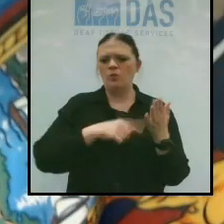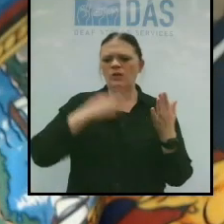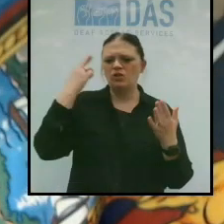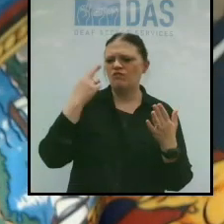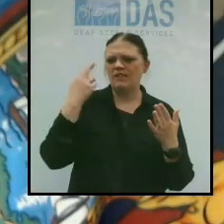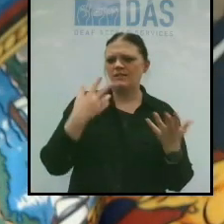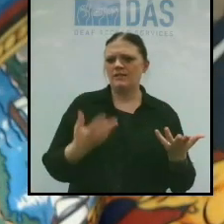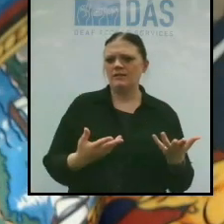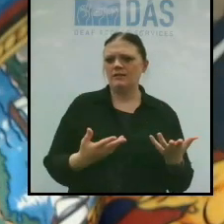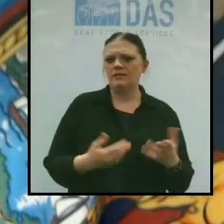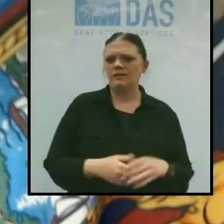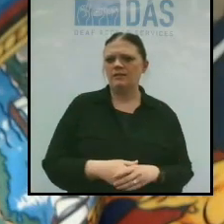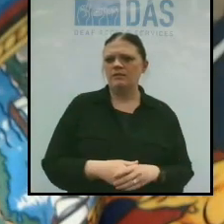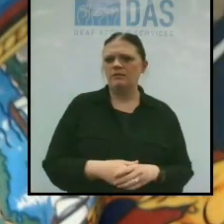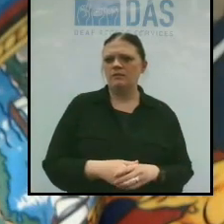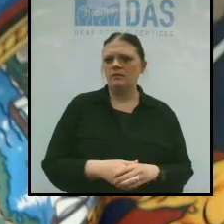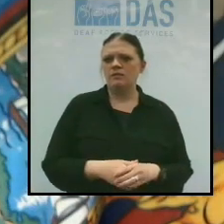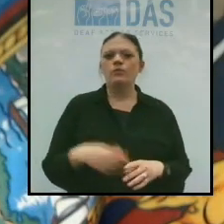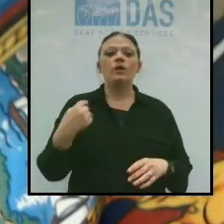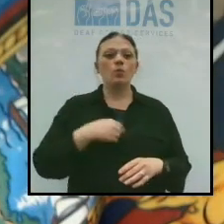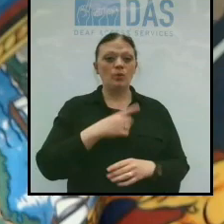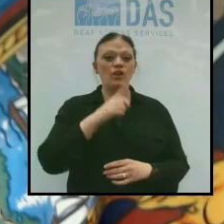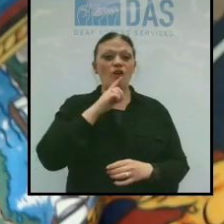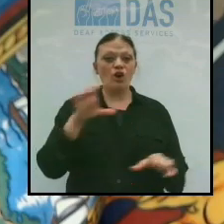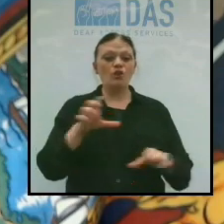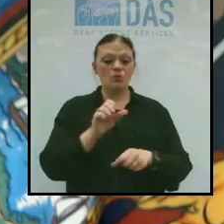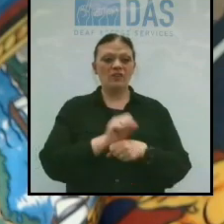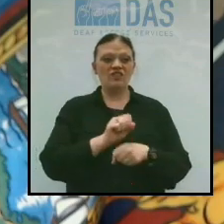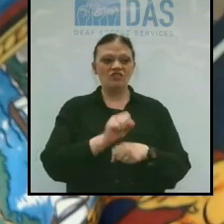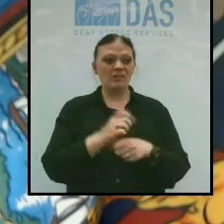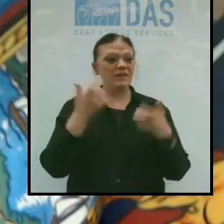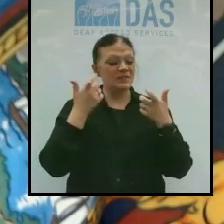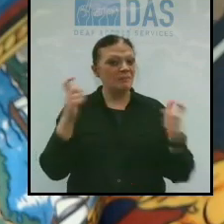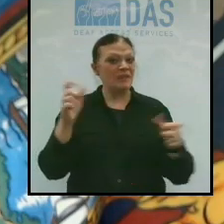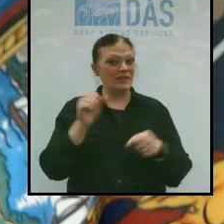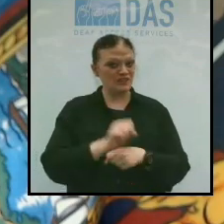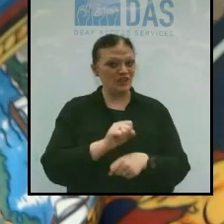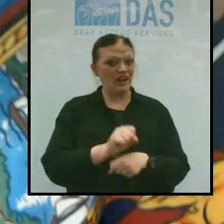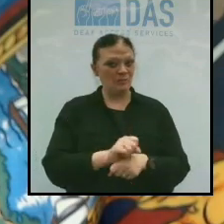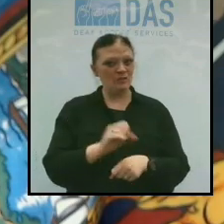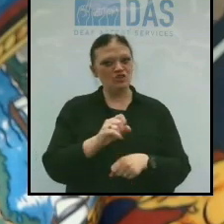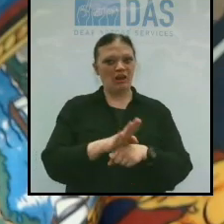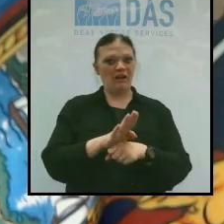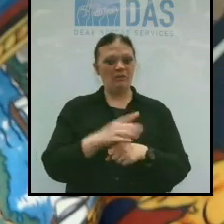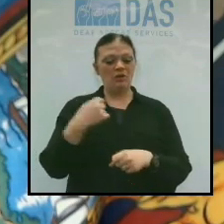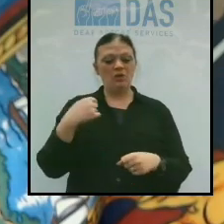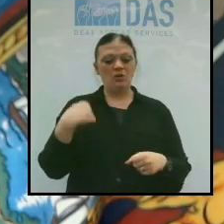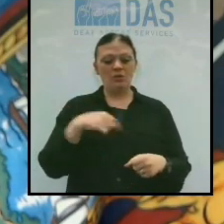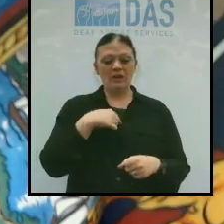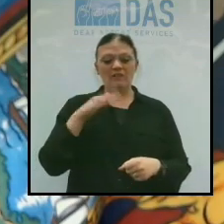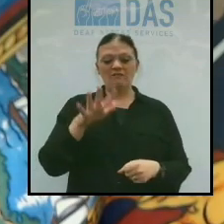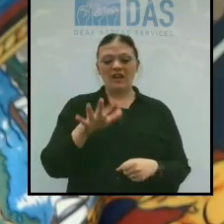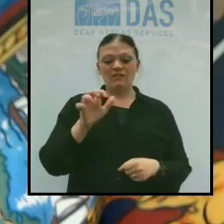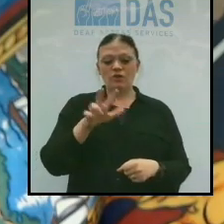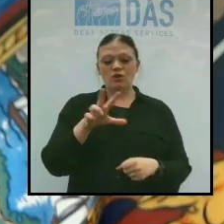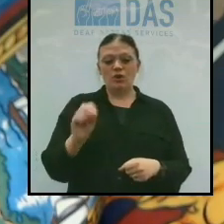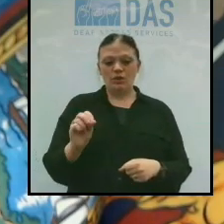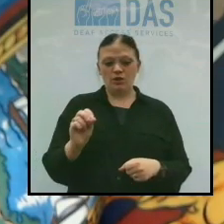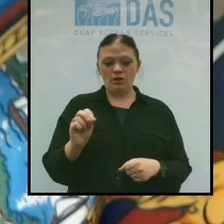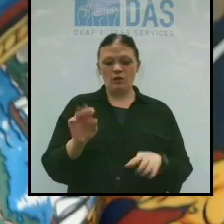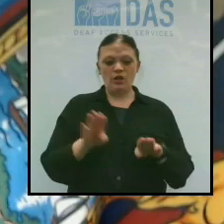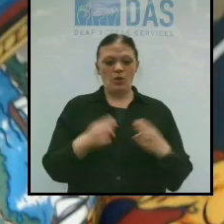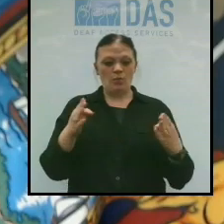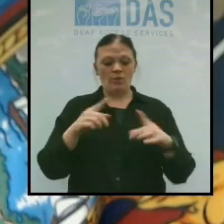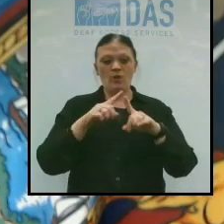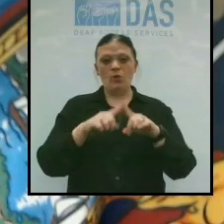there? Well, we are doing the job. It's a big job. We have about 530 open or